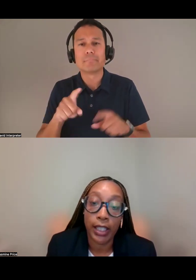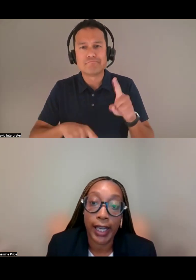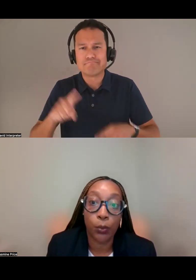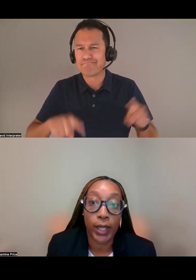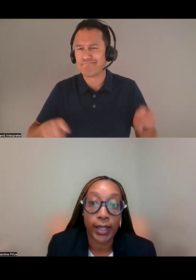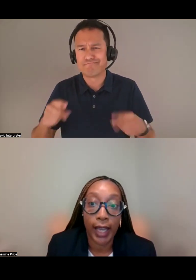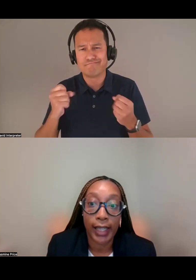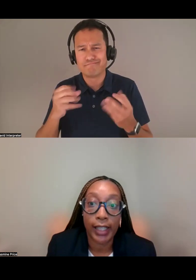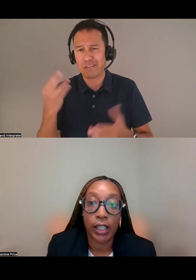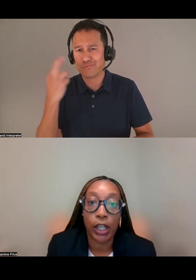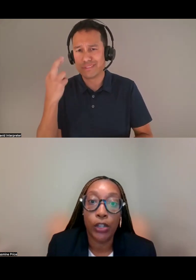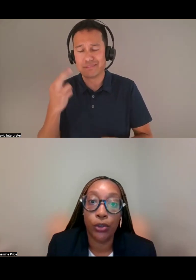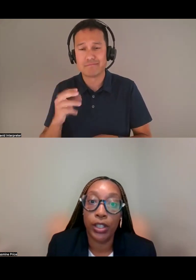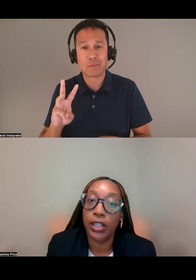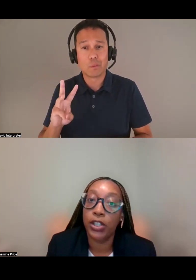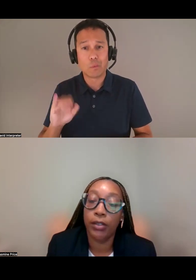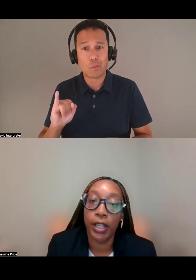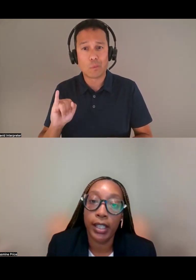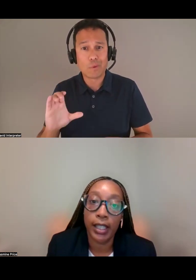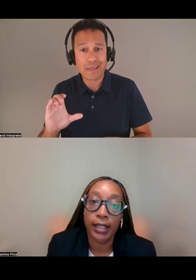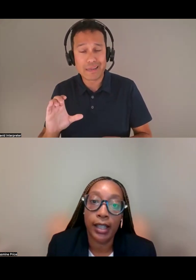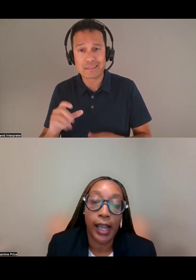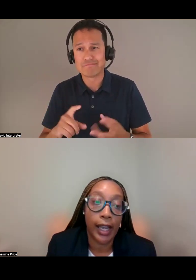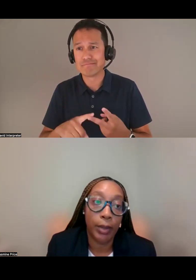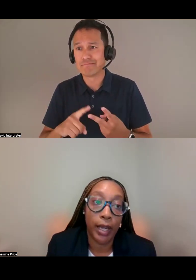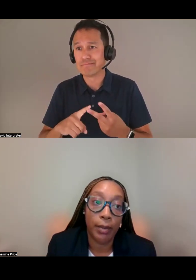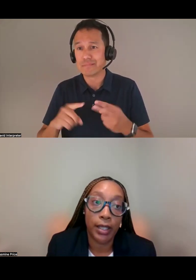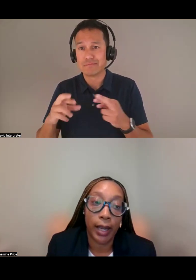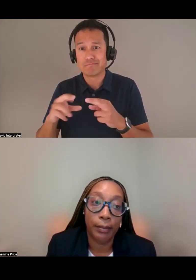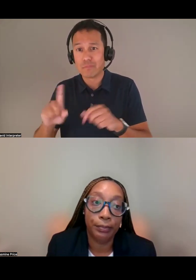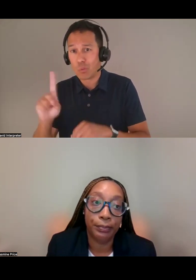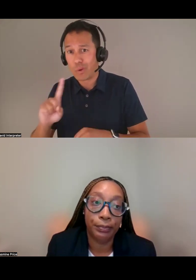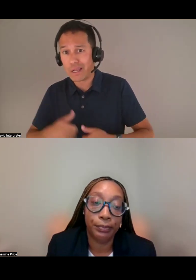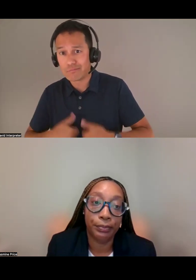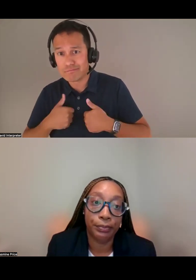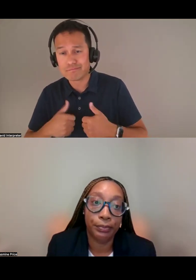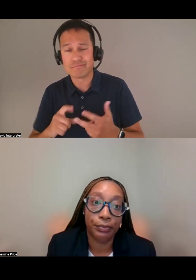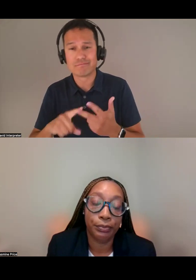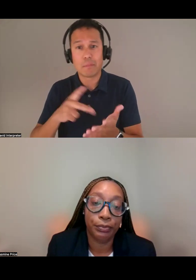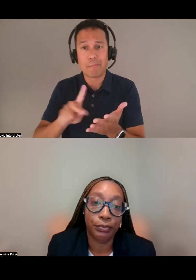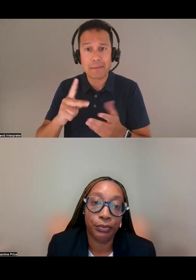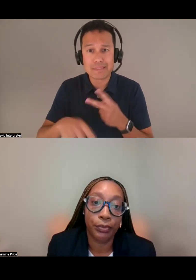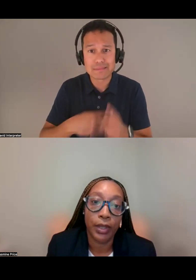variables such as WIC status, jurisdiction of residence, and payment type.